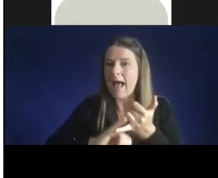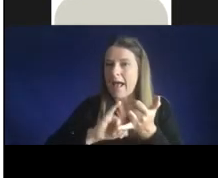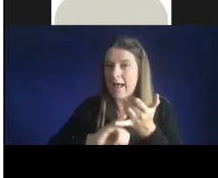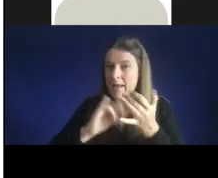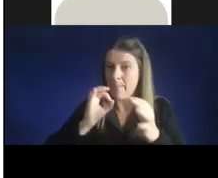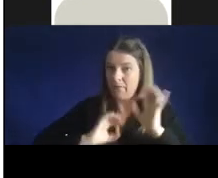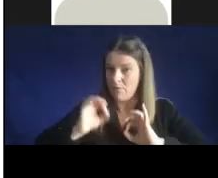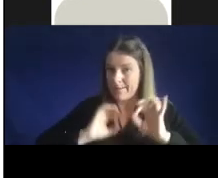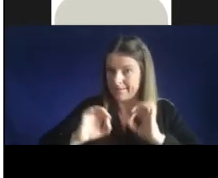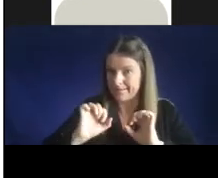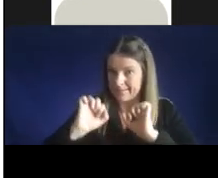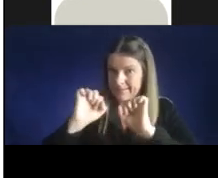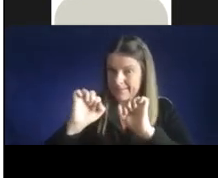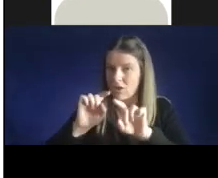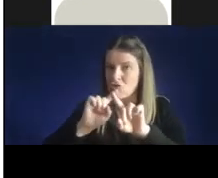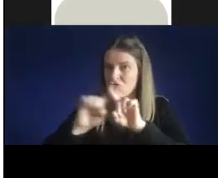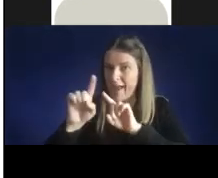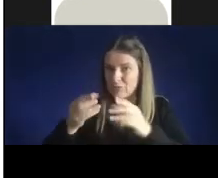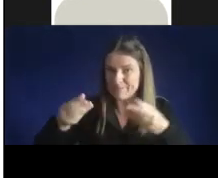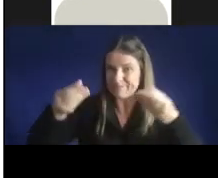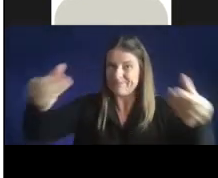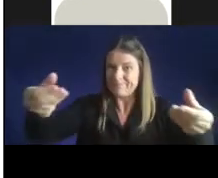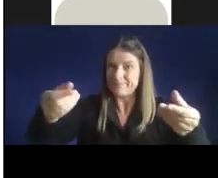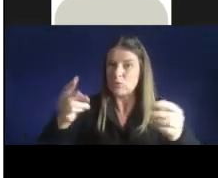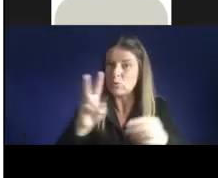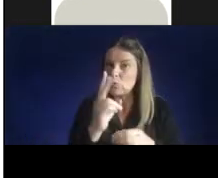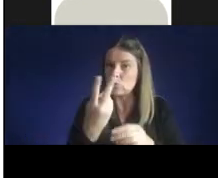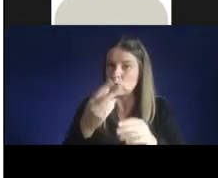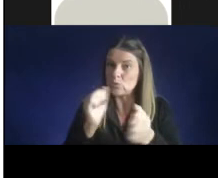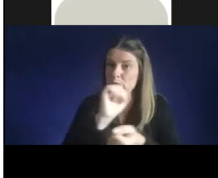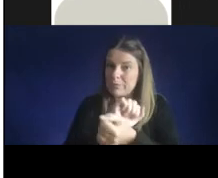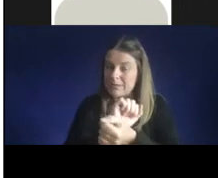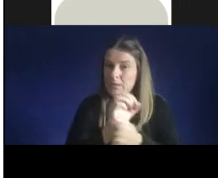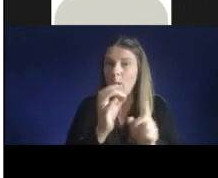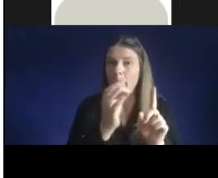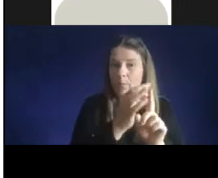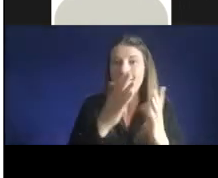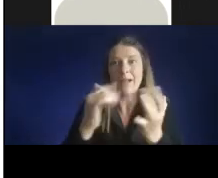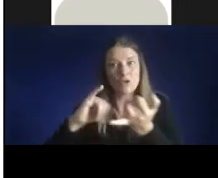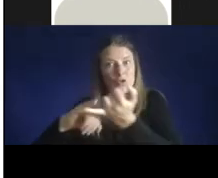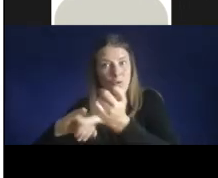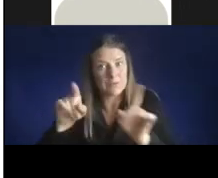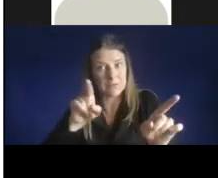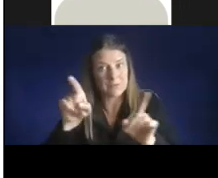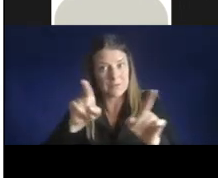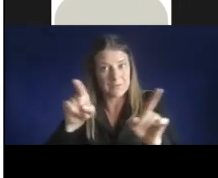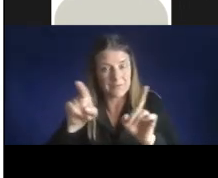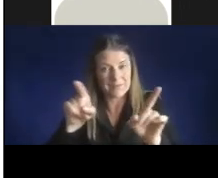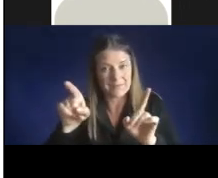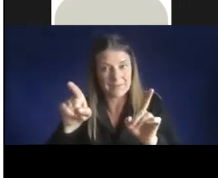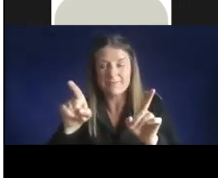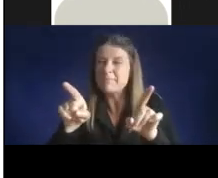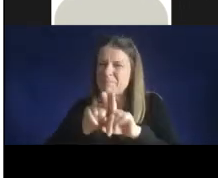Shots, and also to take the resource to figure within the SPS, to figures within the